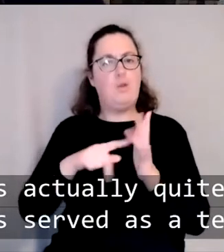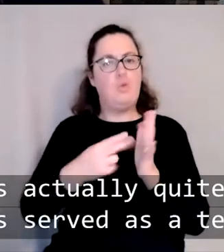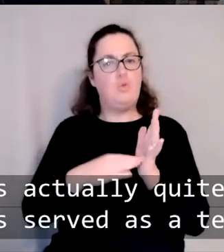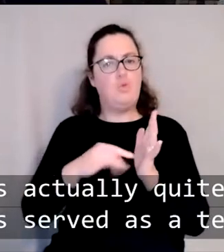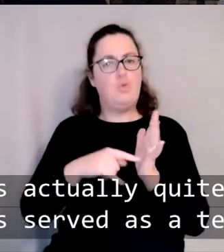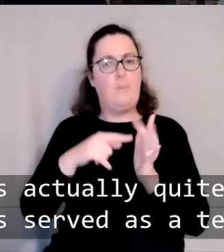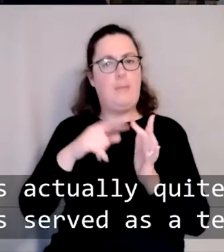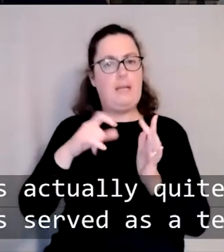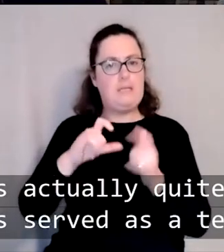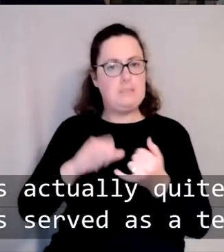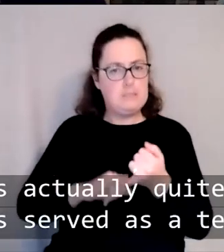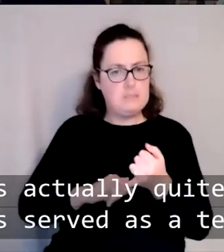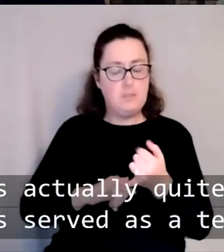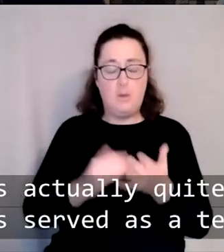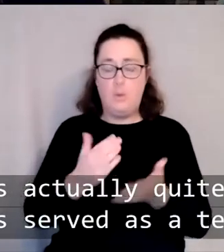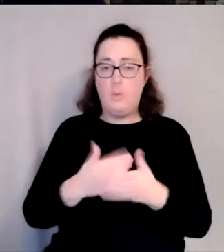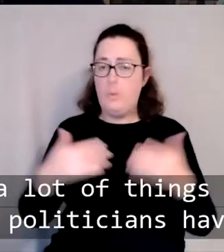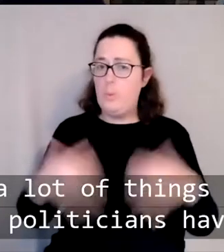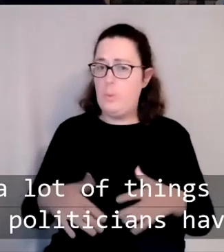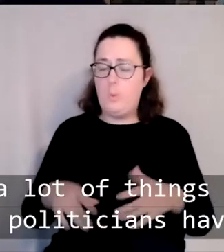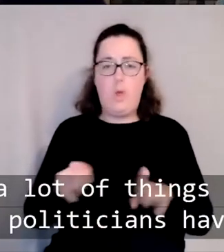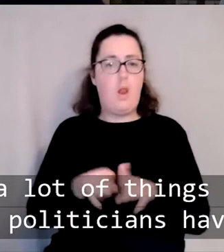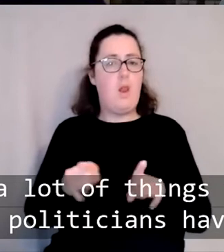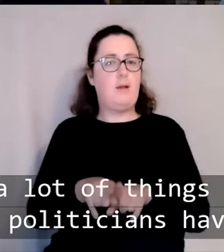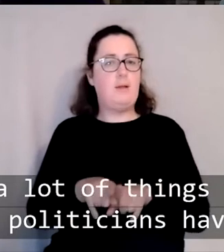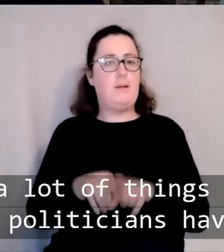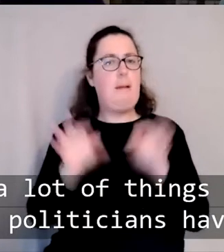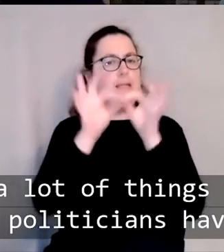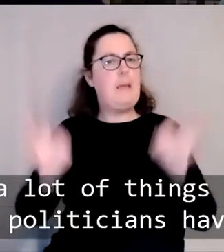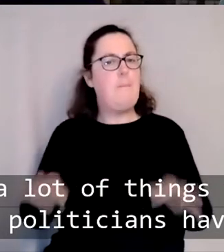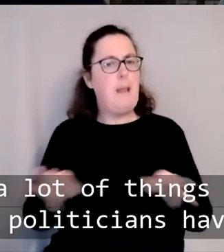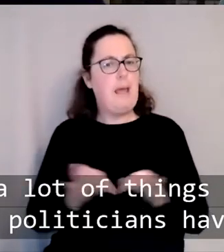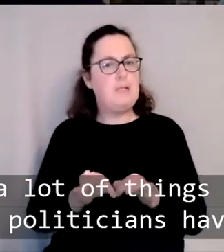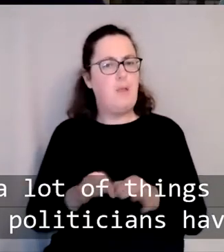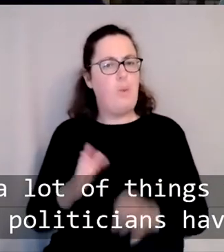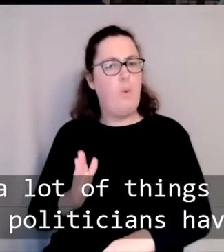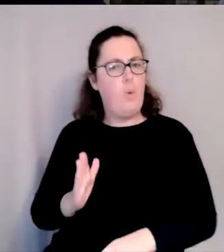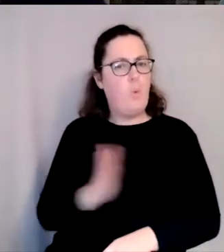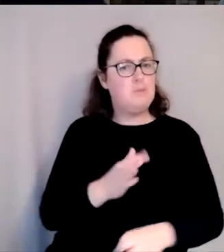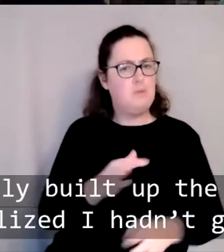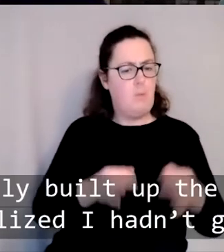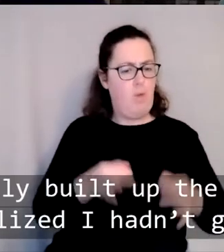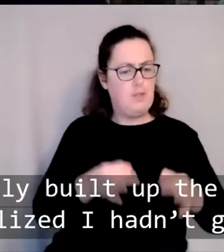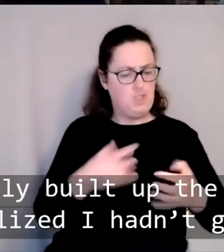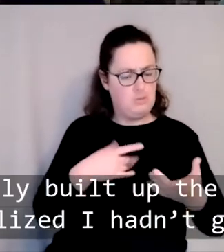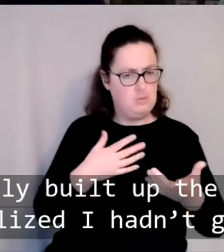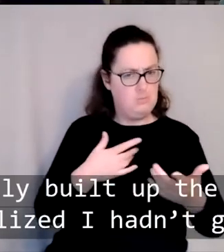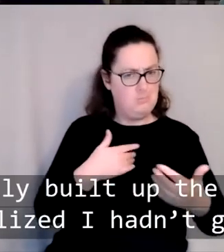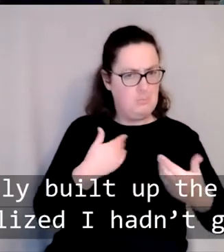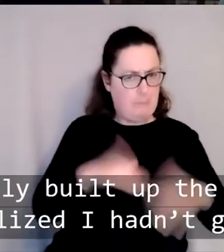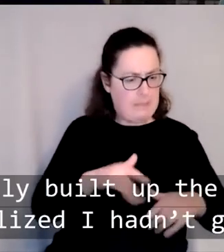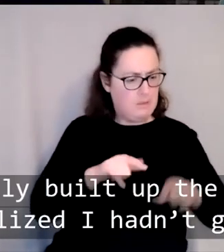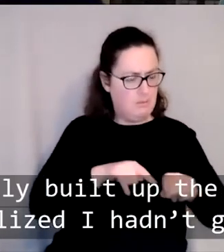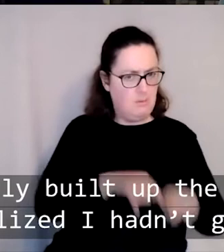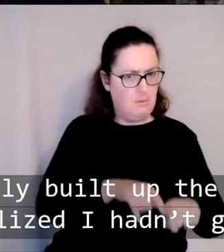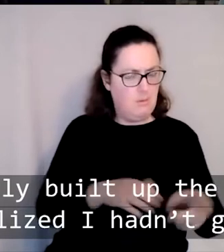has served as a kind of template for a lot of things that Western politicians have done. So I gradually built up